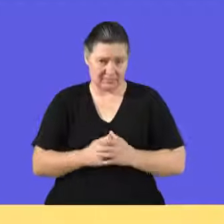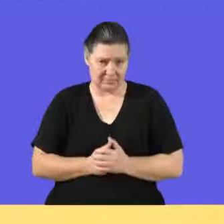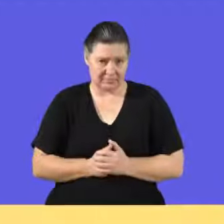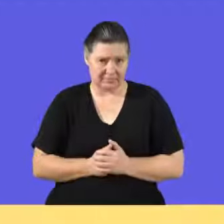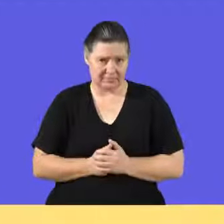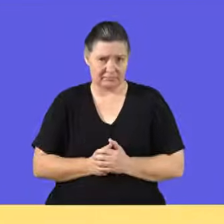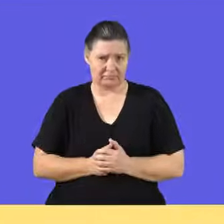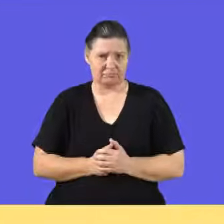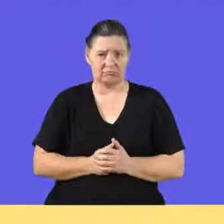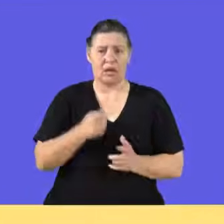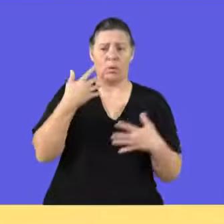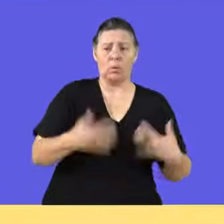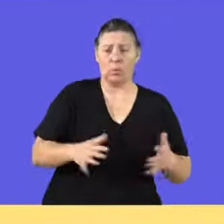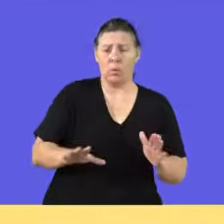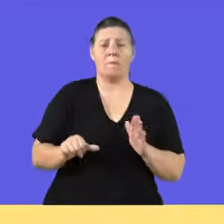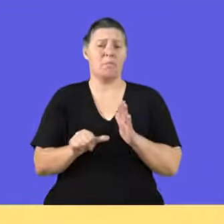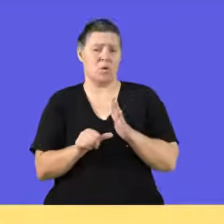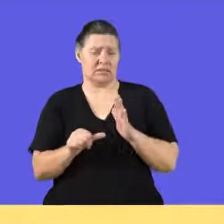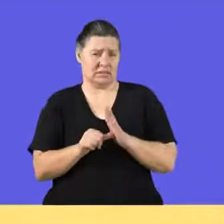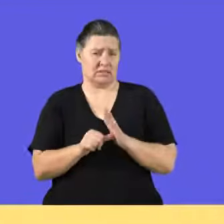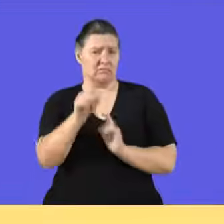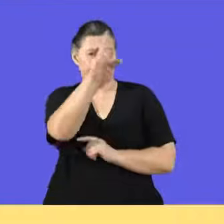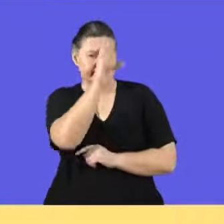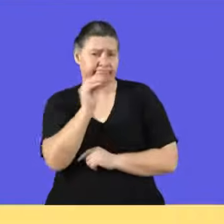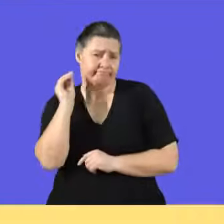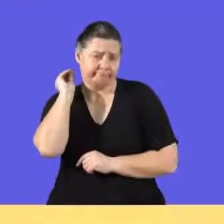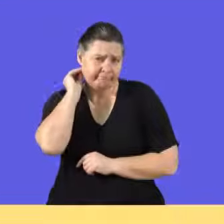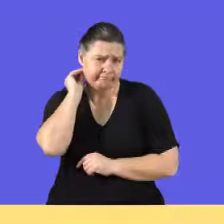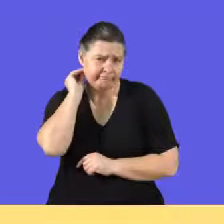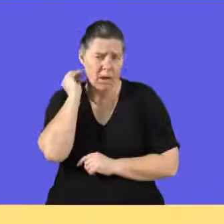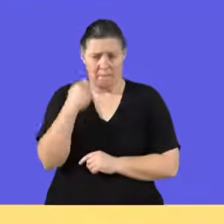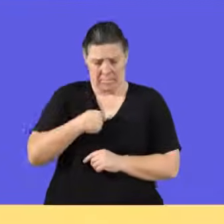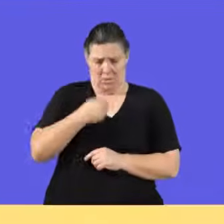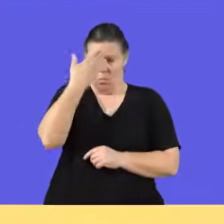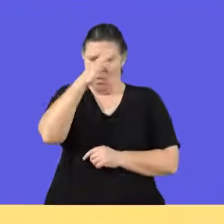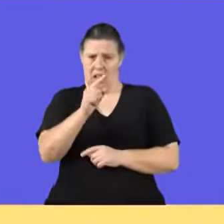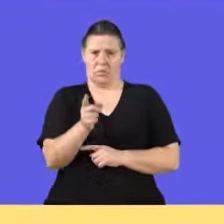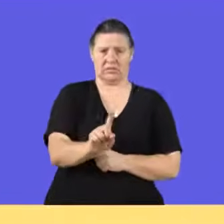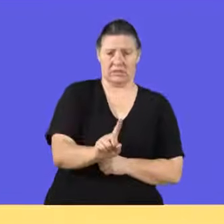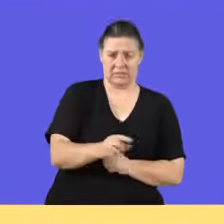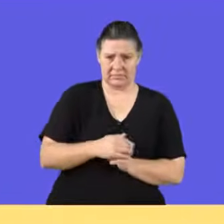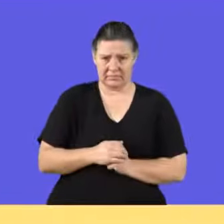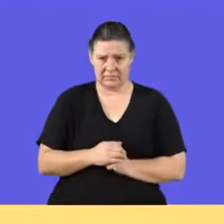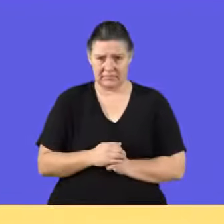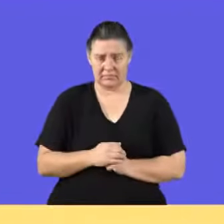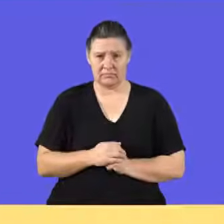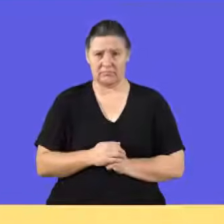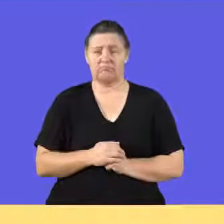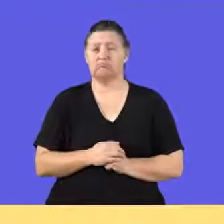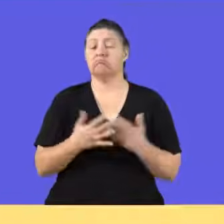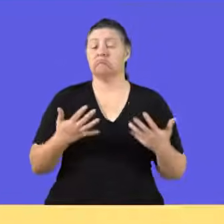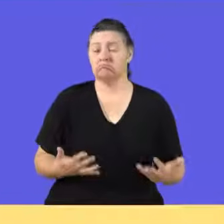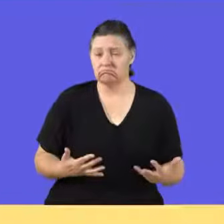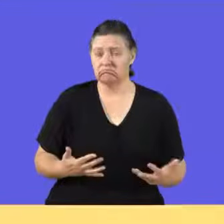principles. All right. Now, it is very important that you remember what you already know. This is what you